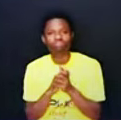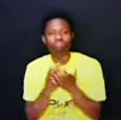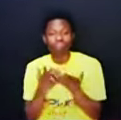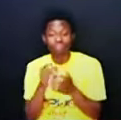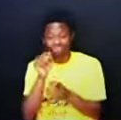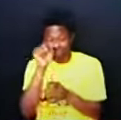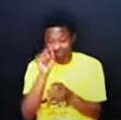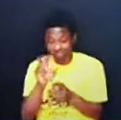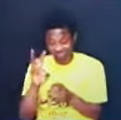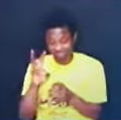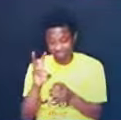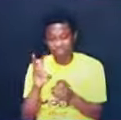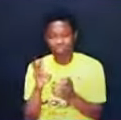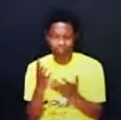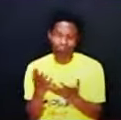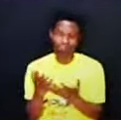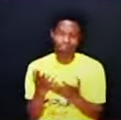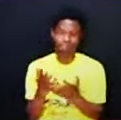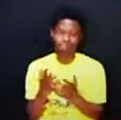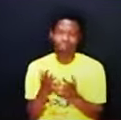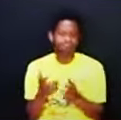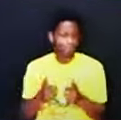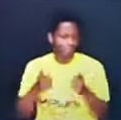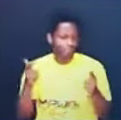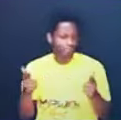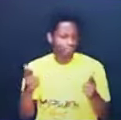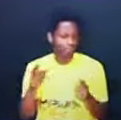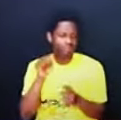verse 6 is a big one.